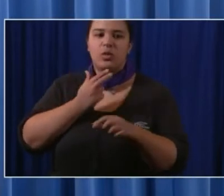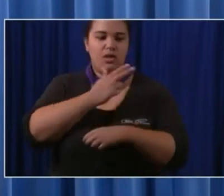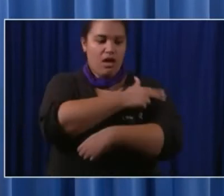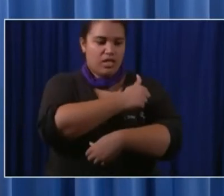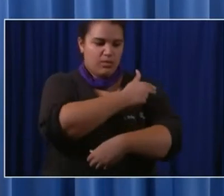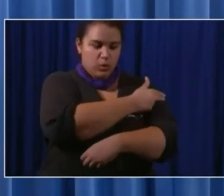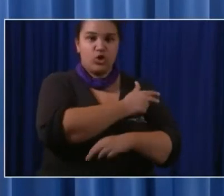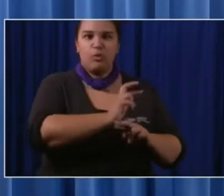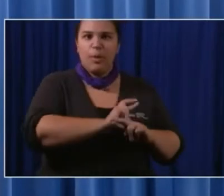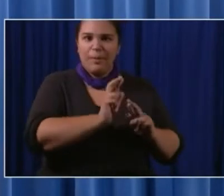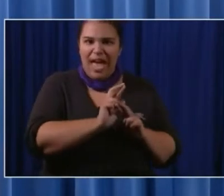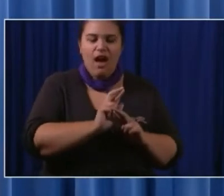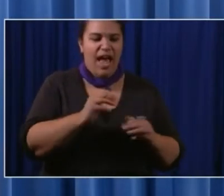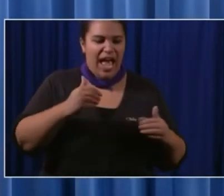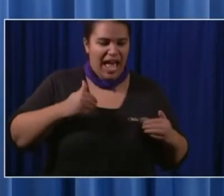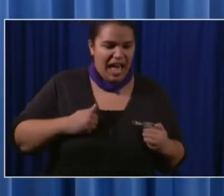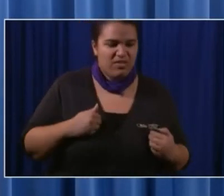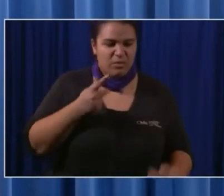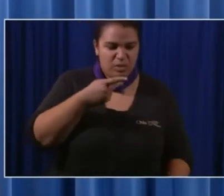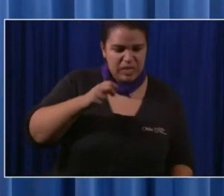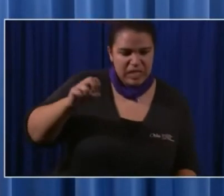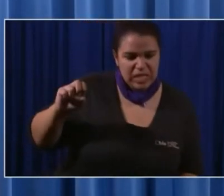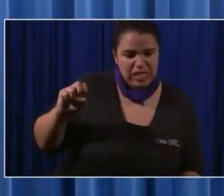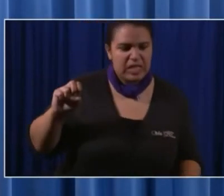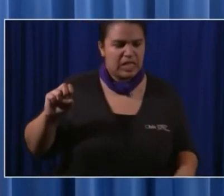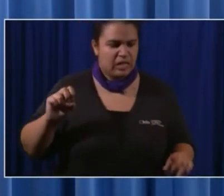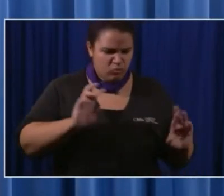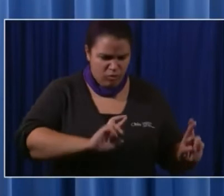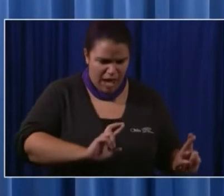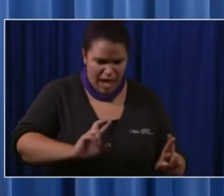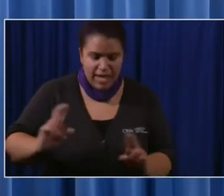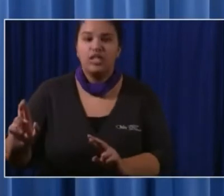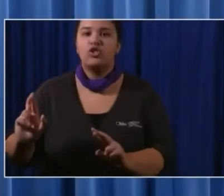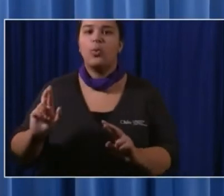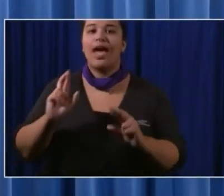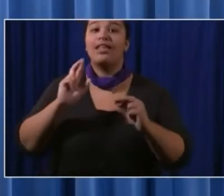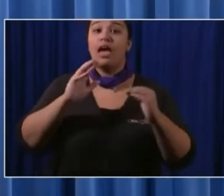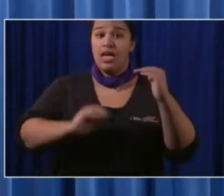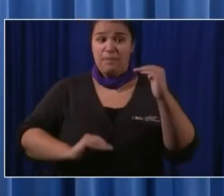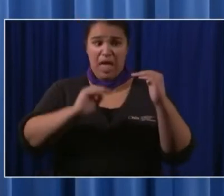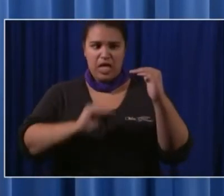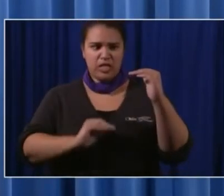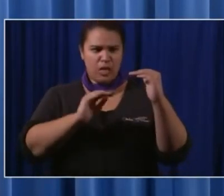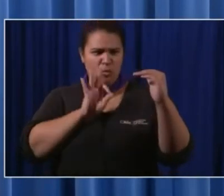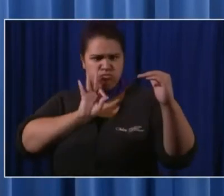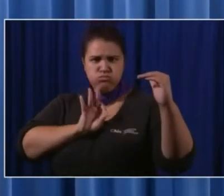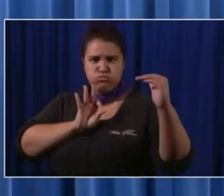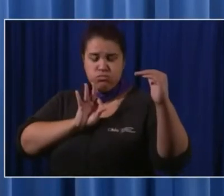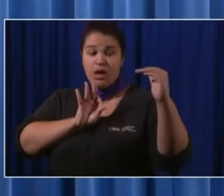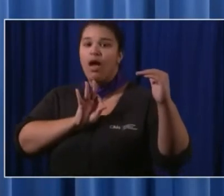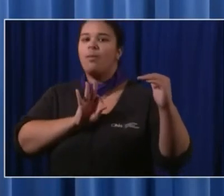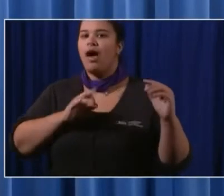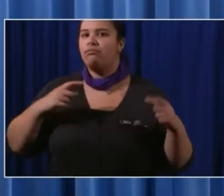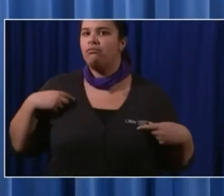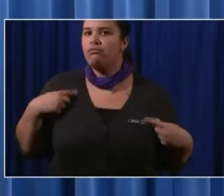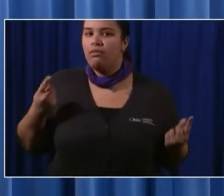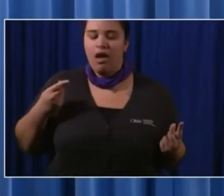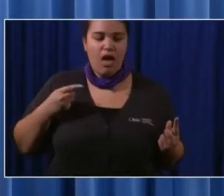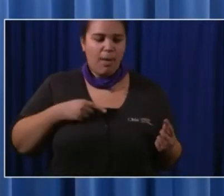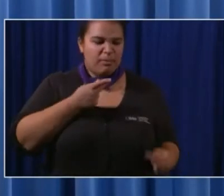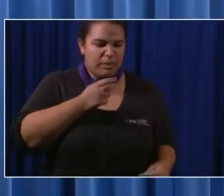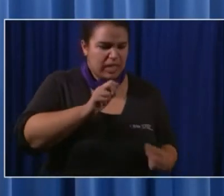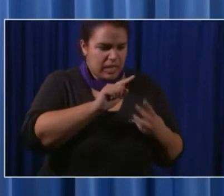cases. Those emergency plans were, for the most part, not put into play because that initial surge never happened. What is the status